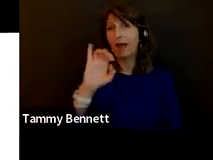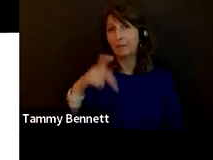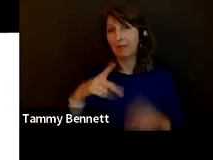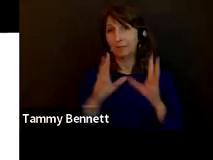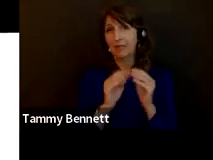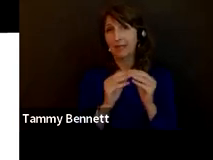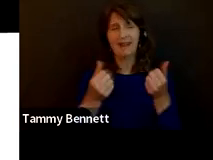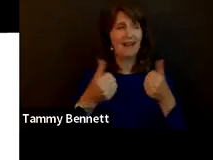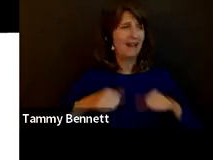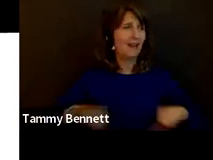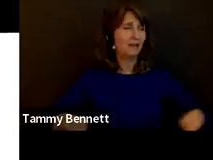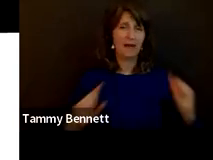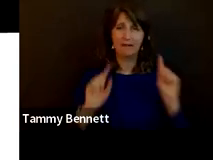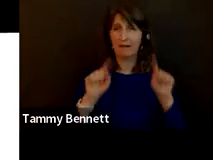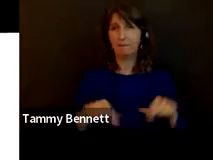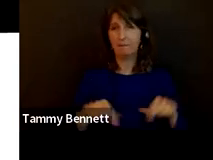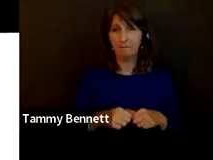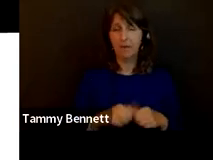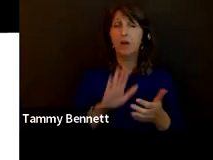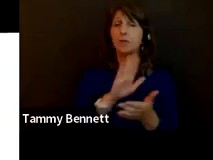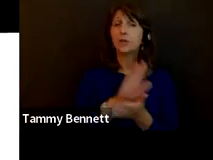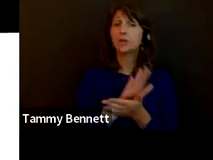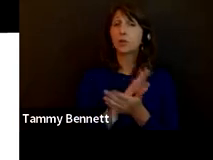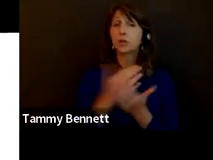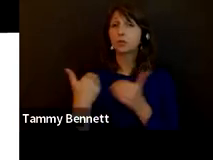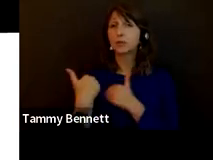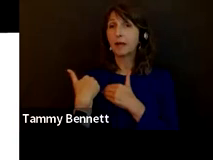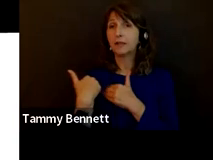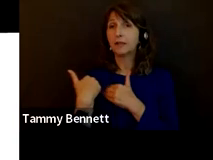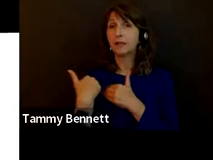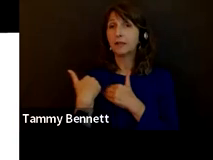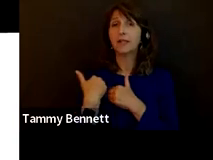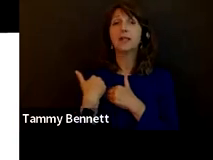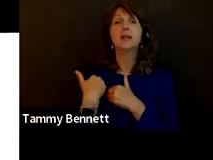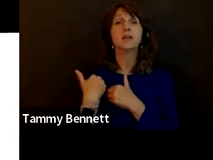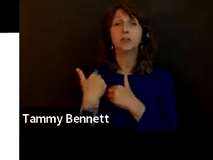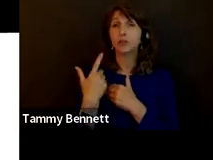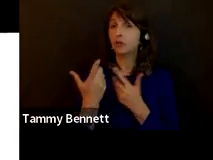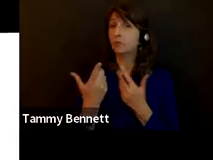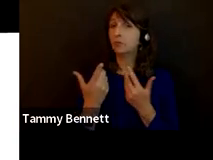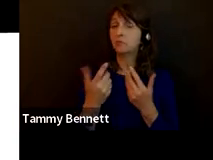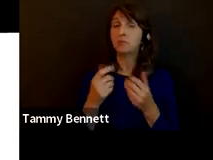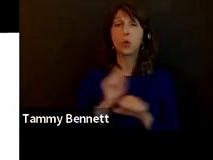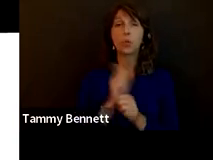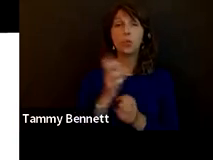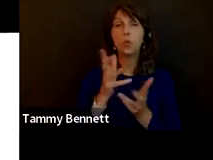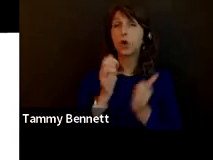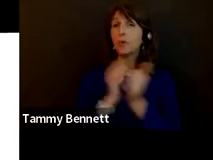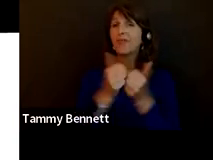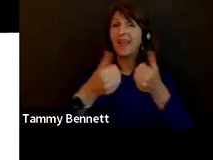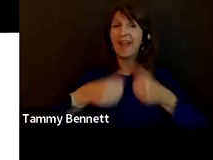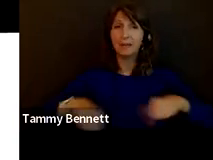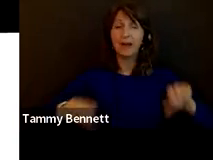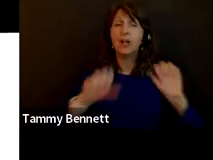of. The school's job is to work with whoever the parent brings, whether that be an advocate, family members, or trusted community partners such as a